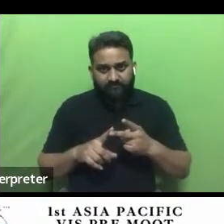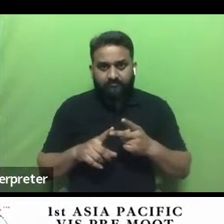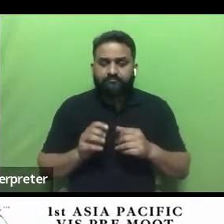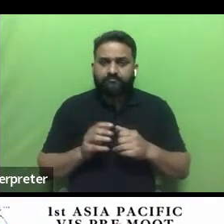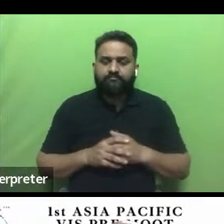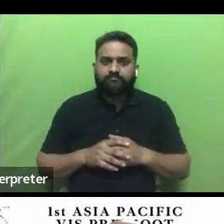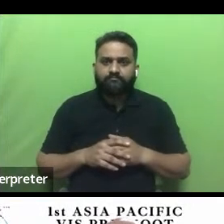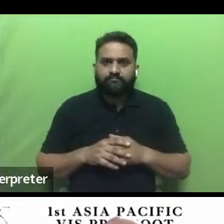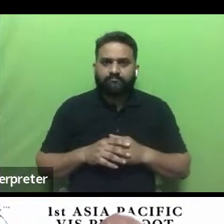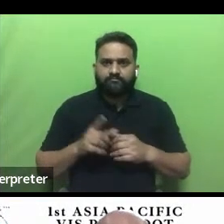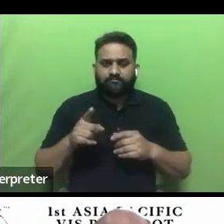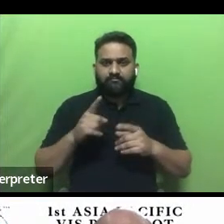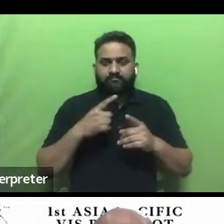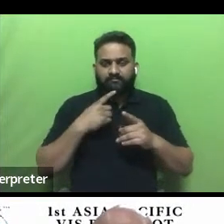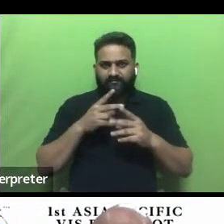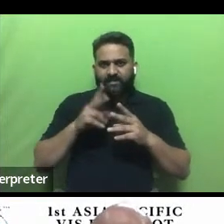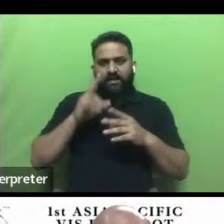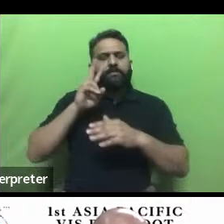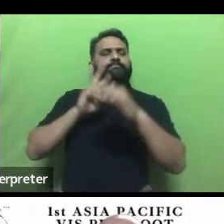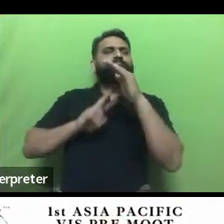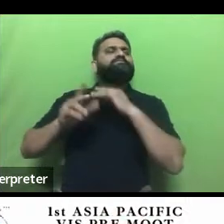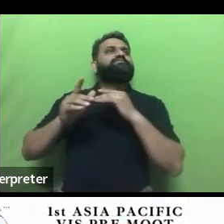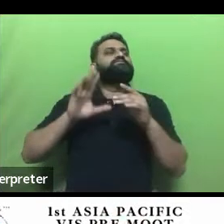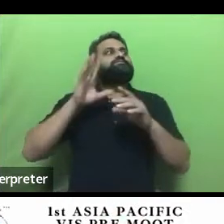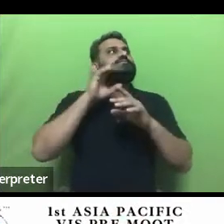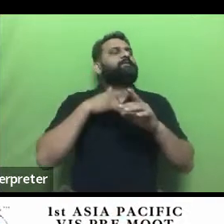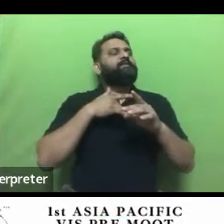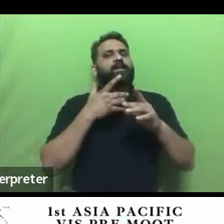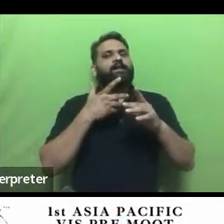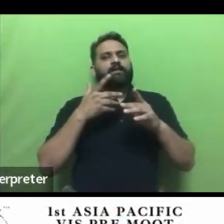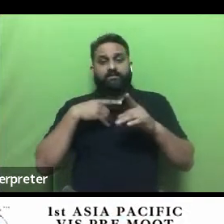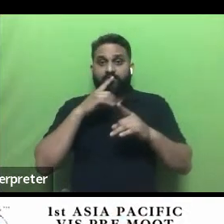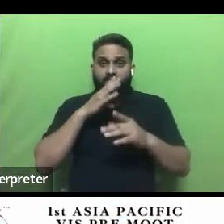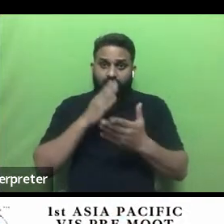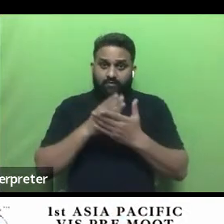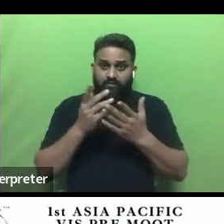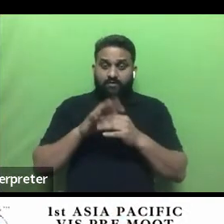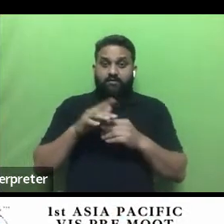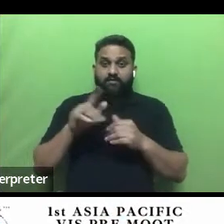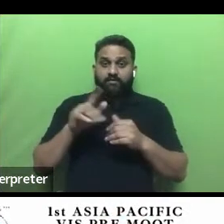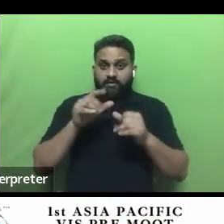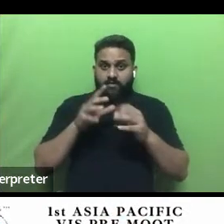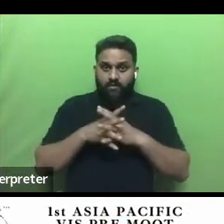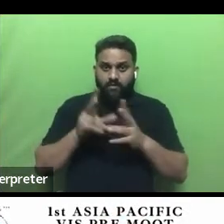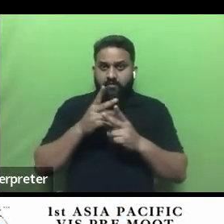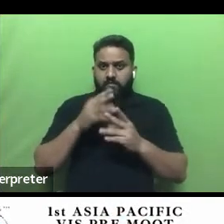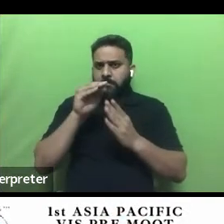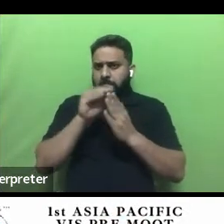the separability presumption, the fact that there's an express choice of law term contained in the